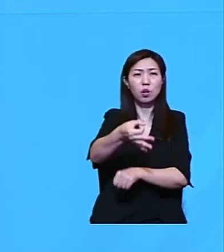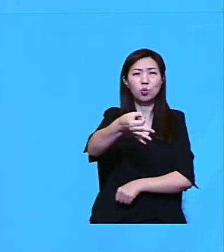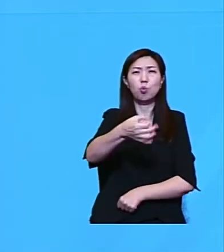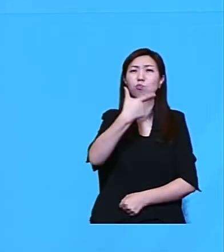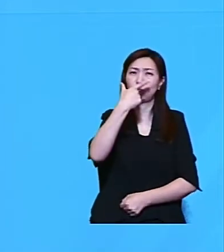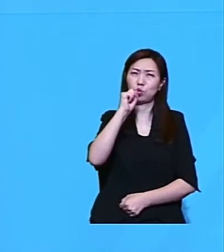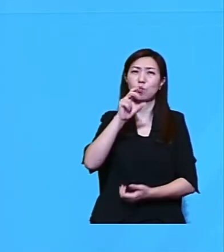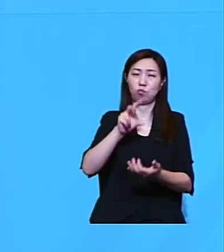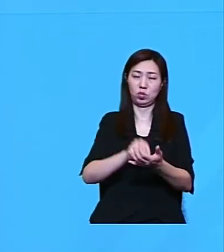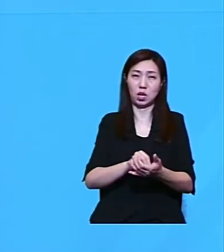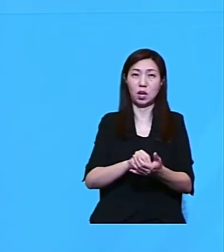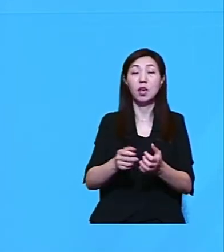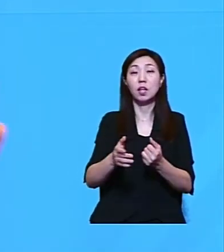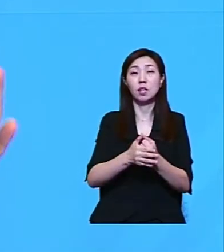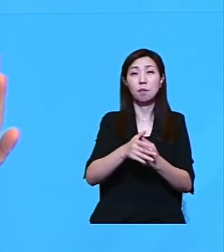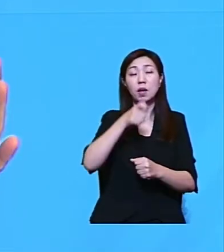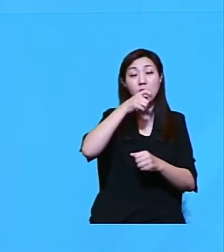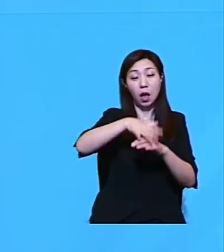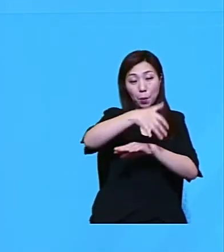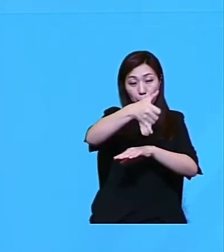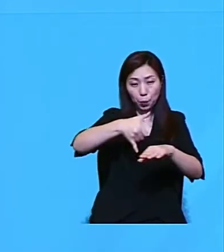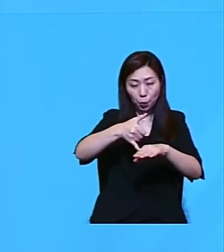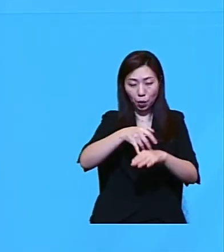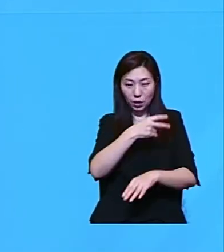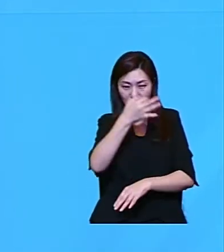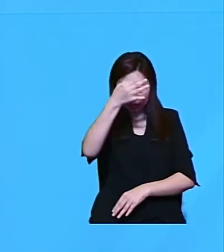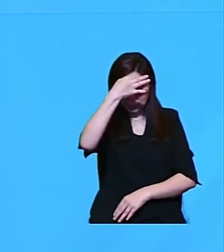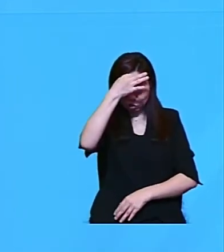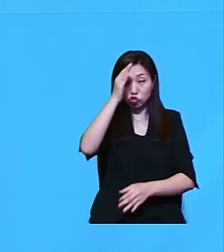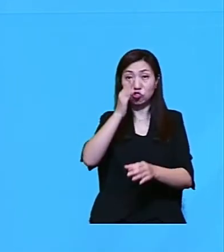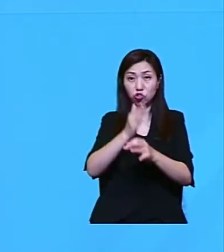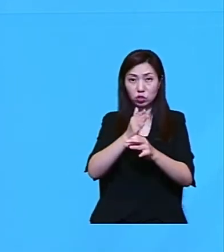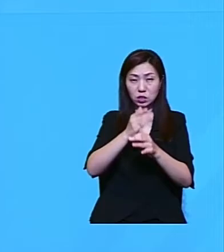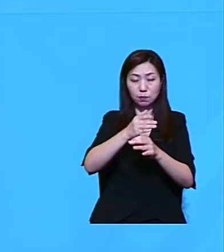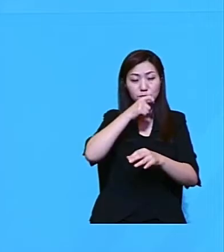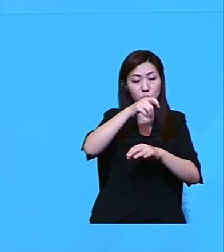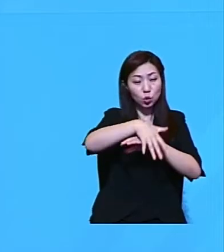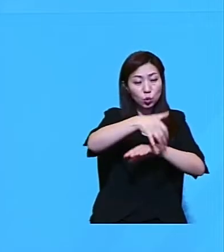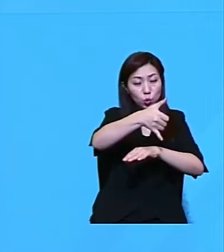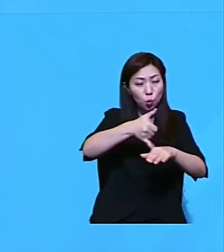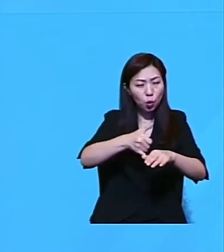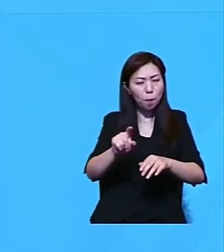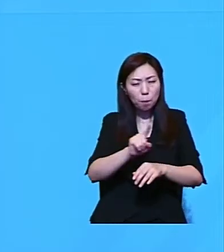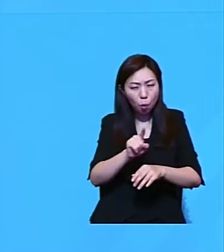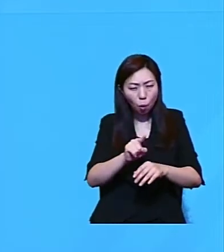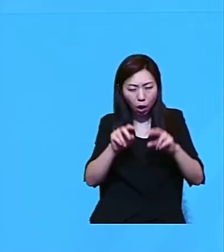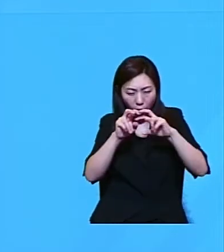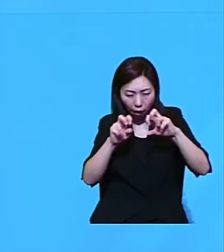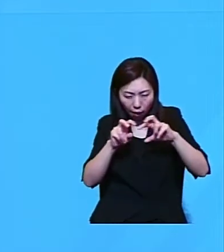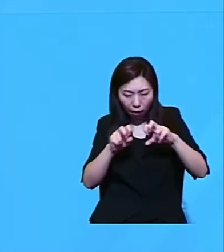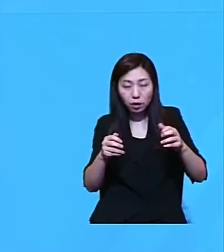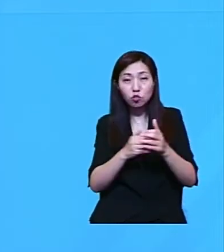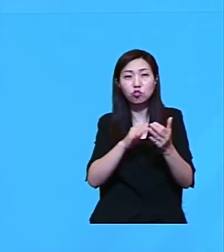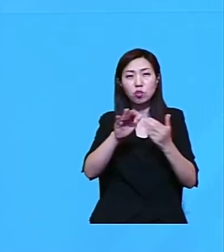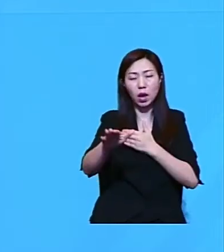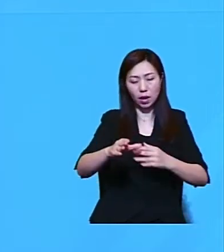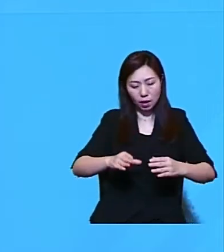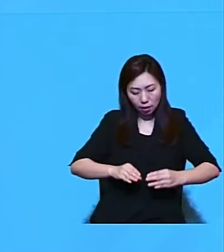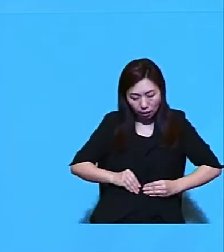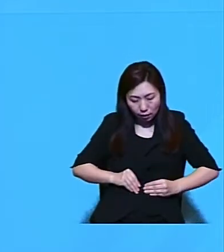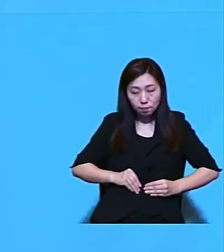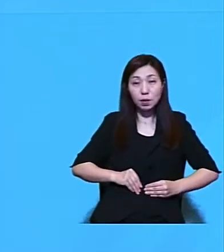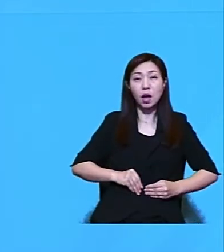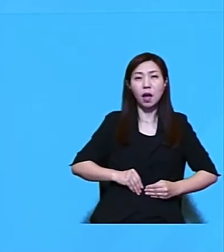climate smart agriculture is, but really offers an opportunity to work on both poverty, food security,